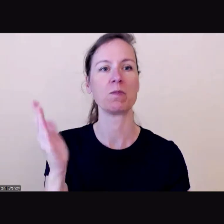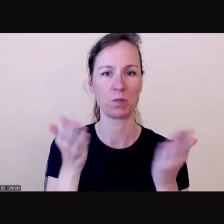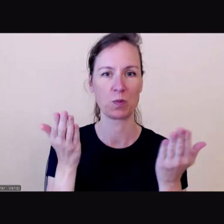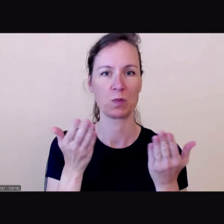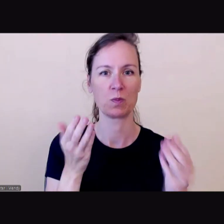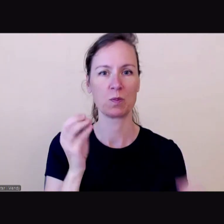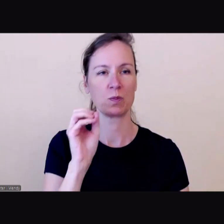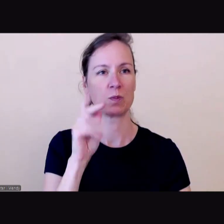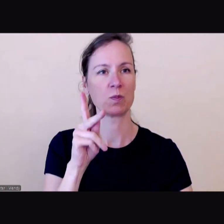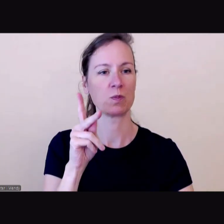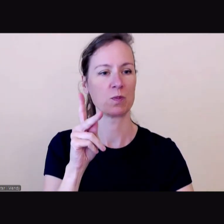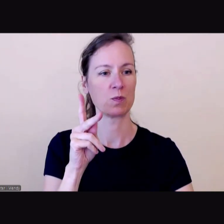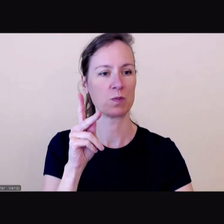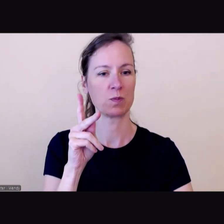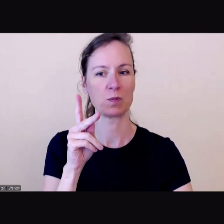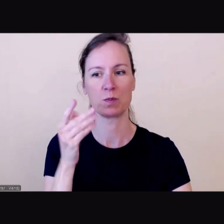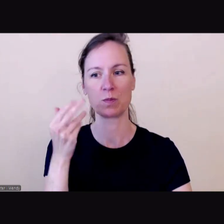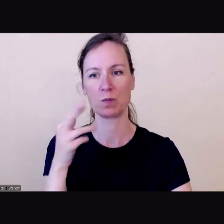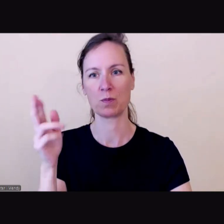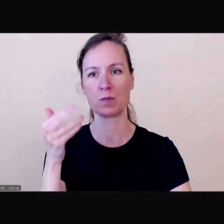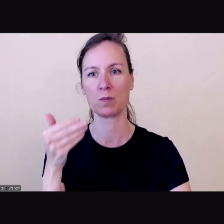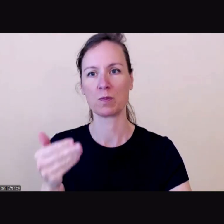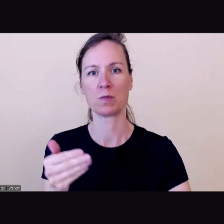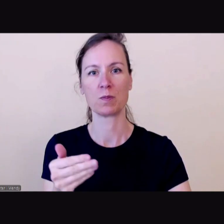right, let's do.